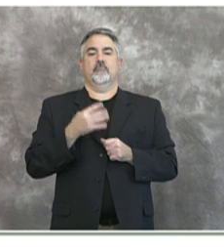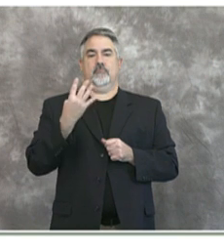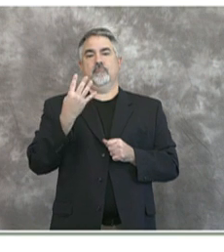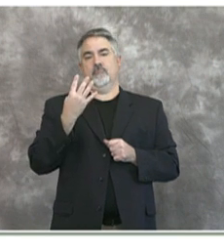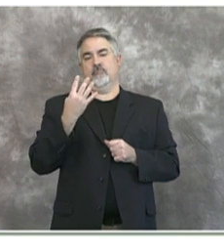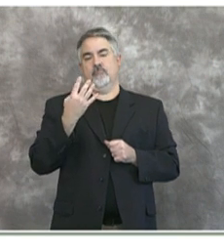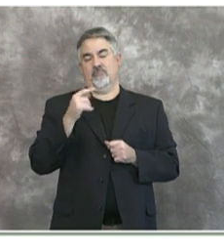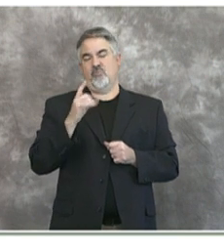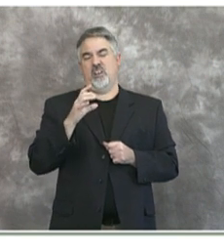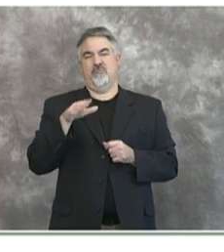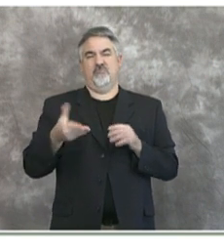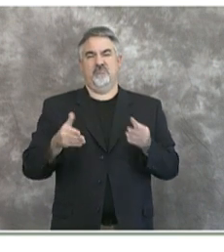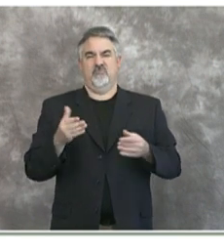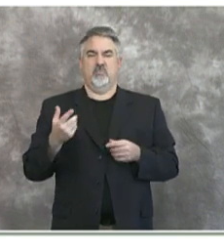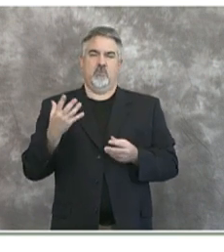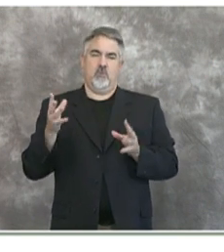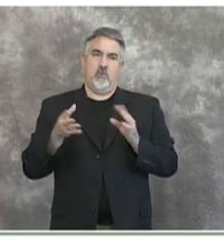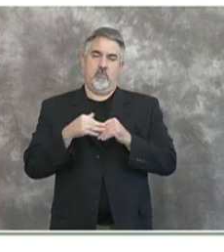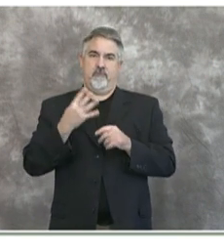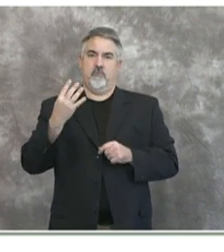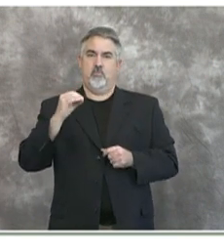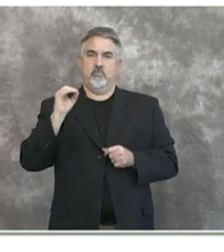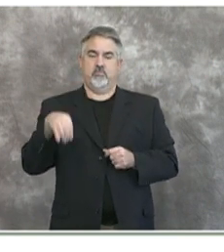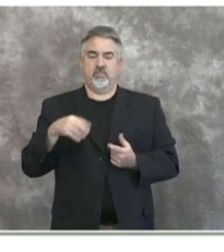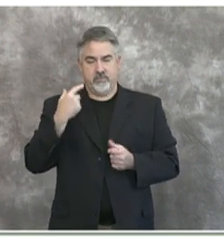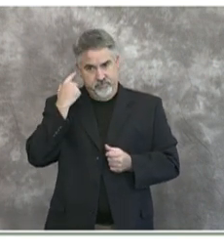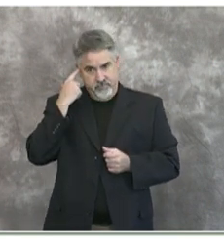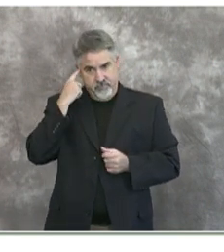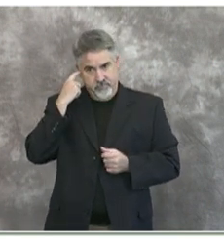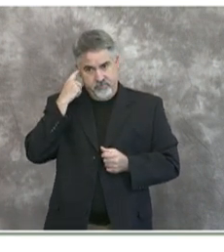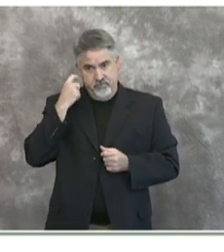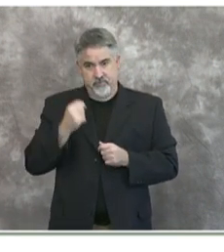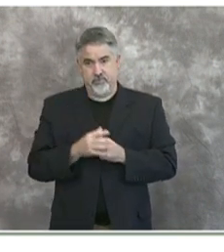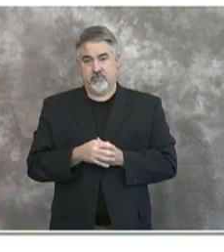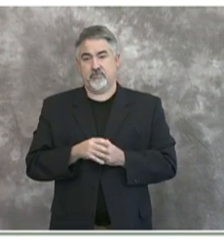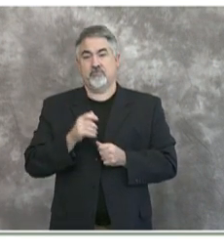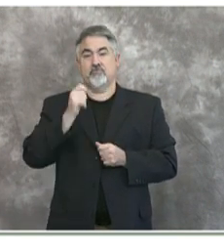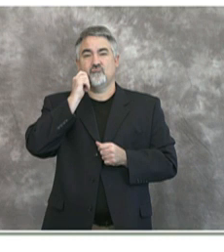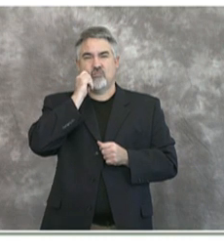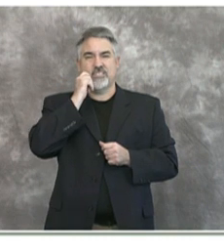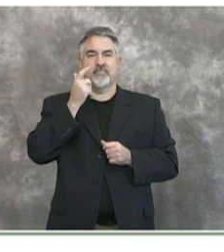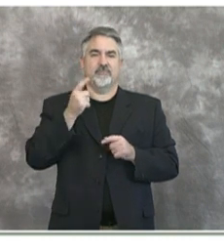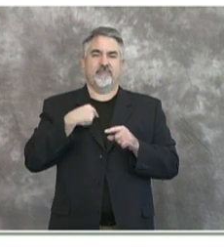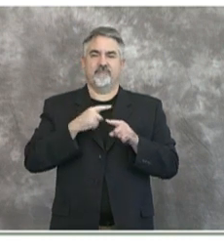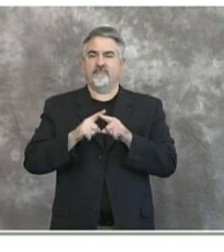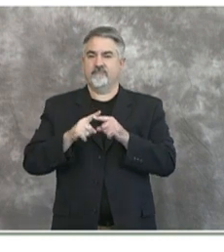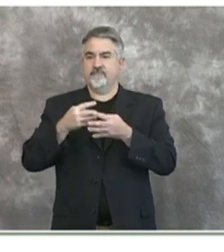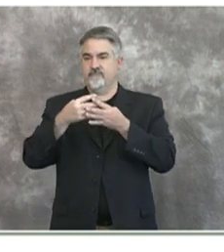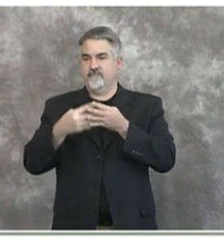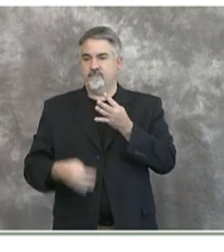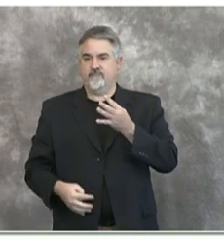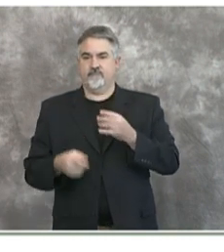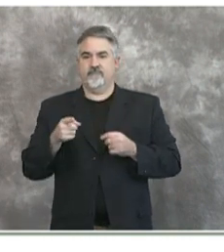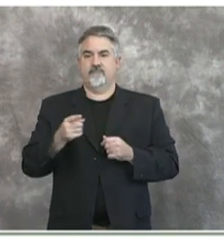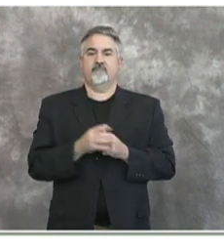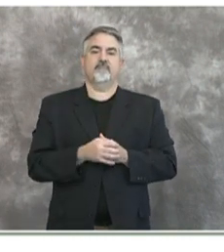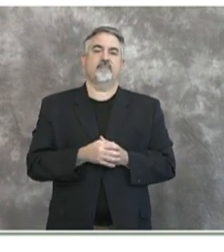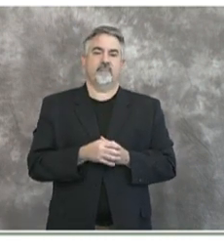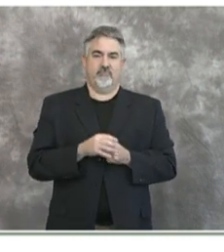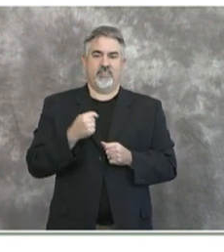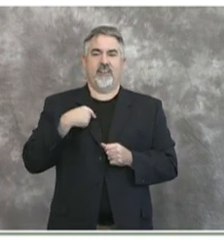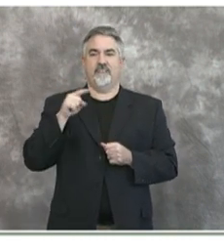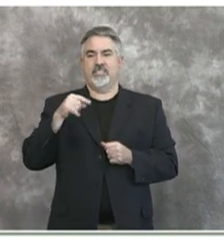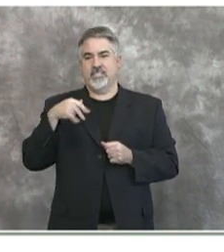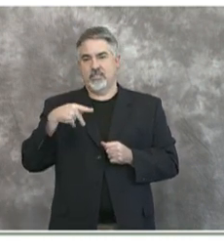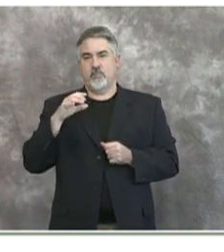of cases. And the breakdown by race and ethnicity, by city zip code, all of that